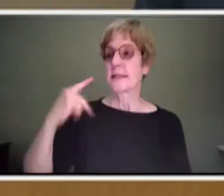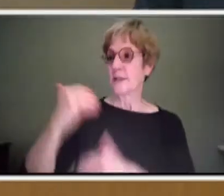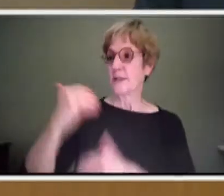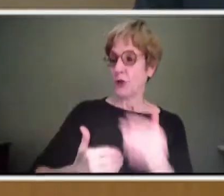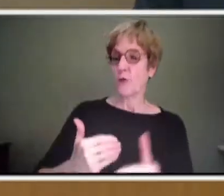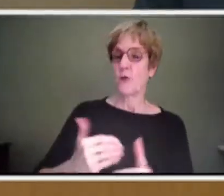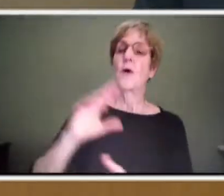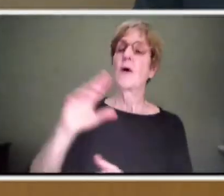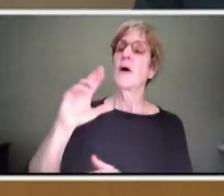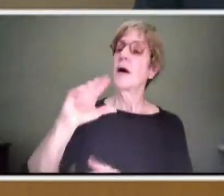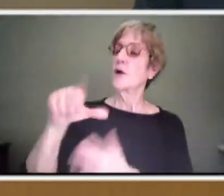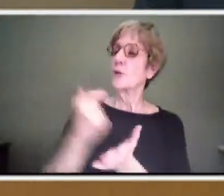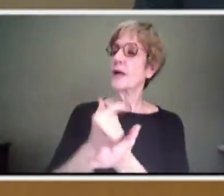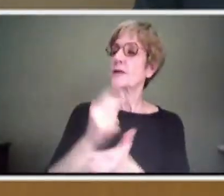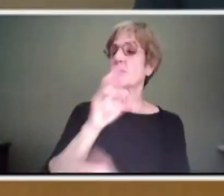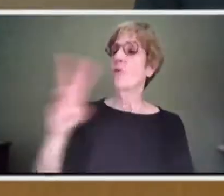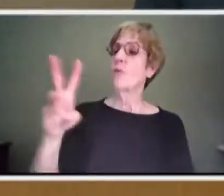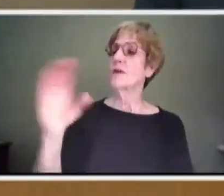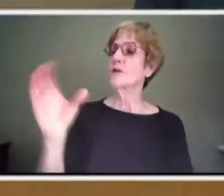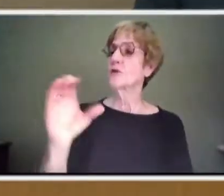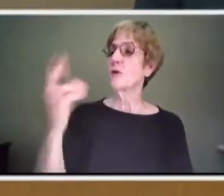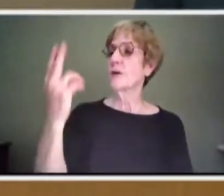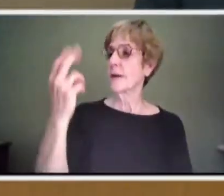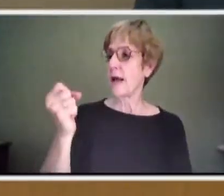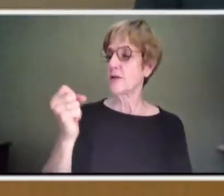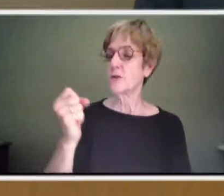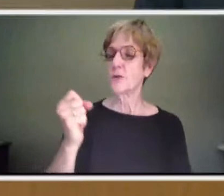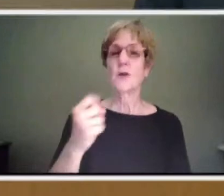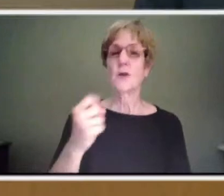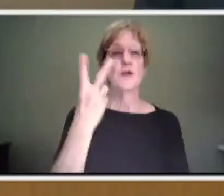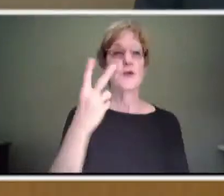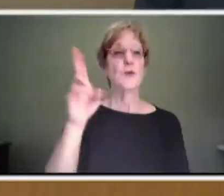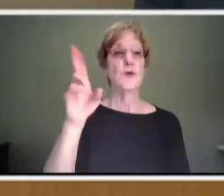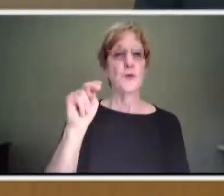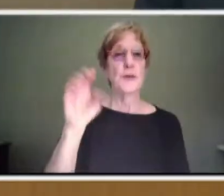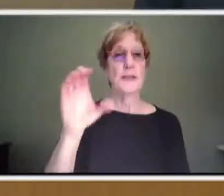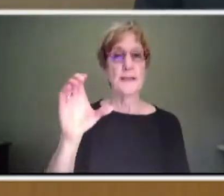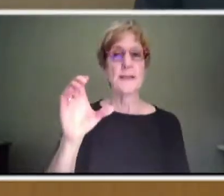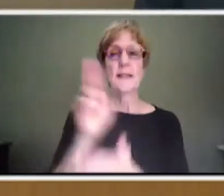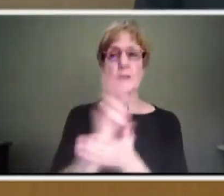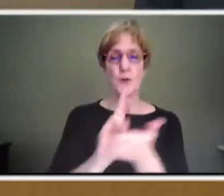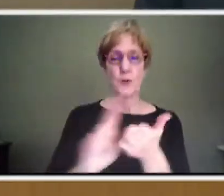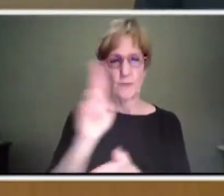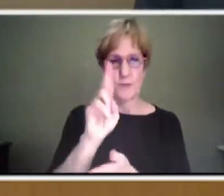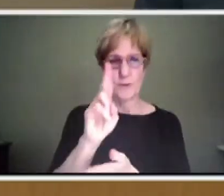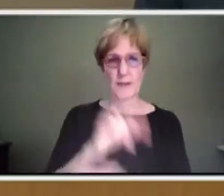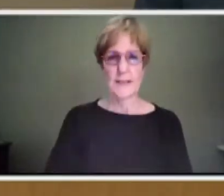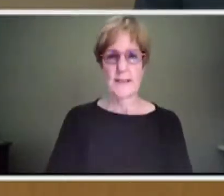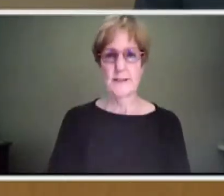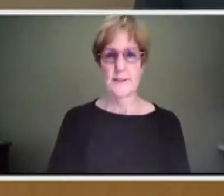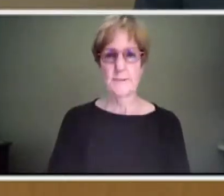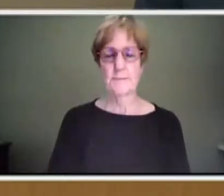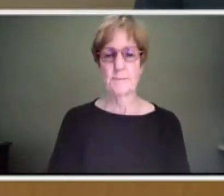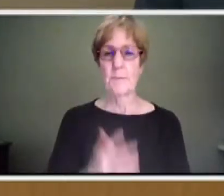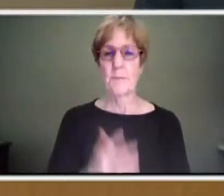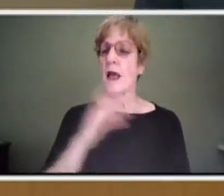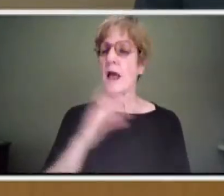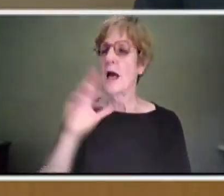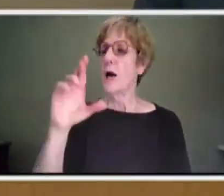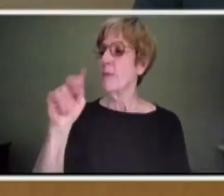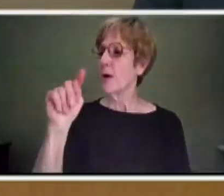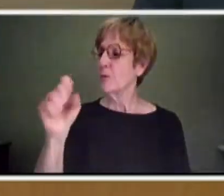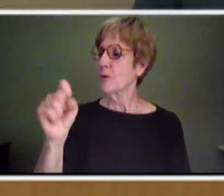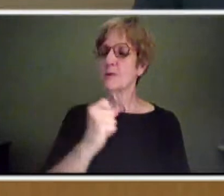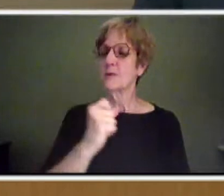Charlotte Senior High, and alumni of 2 UNC system universities. My roots and love and dedication